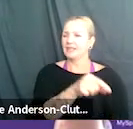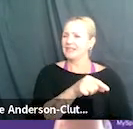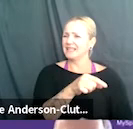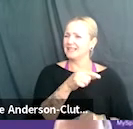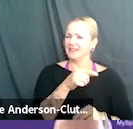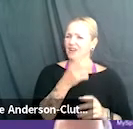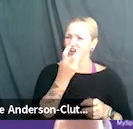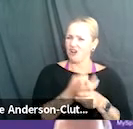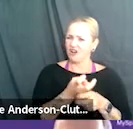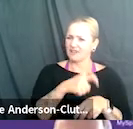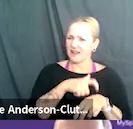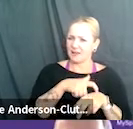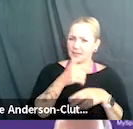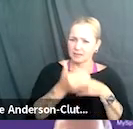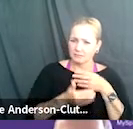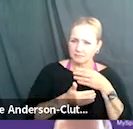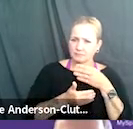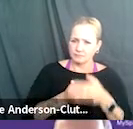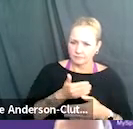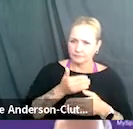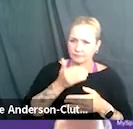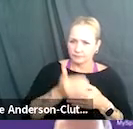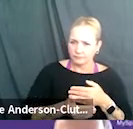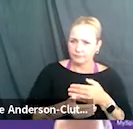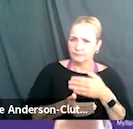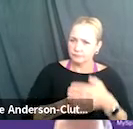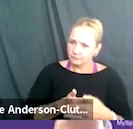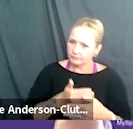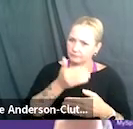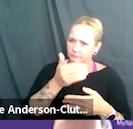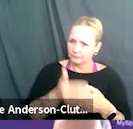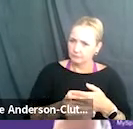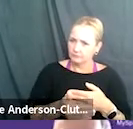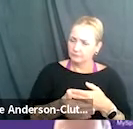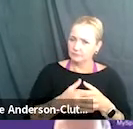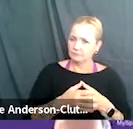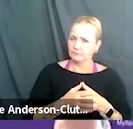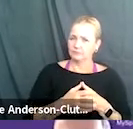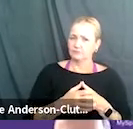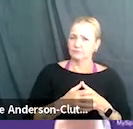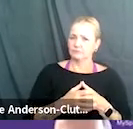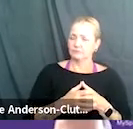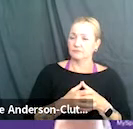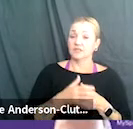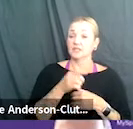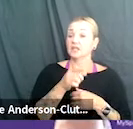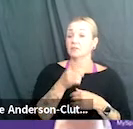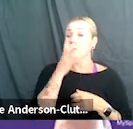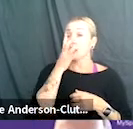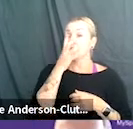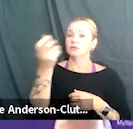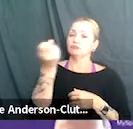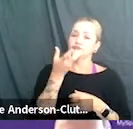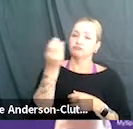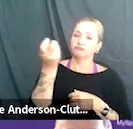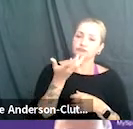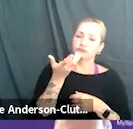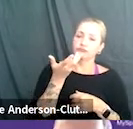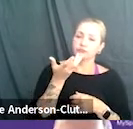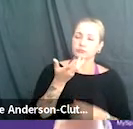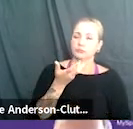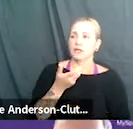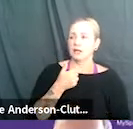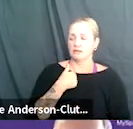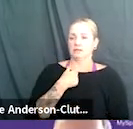his mother was describing it, I was actually sort of dumbfounded at the description that she gave, because it's almost exactly identical to the boy we just discussed.